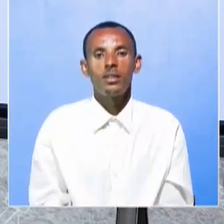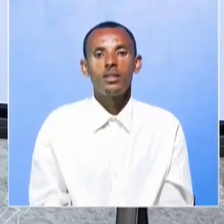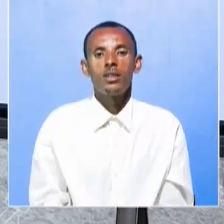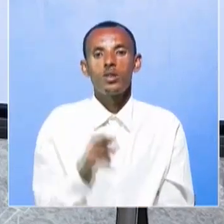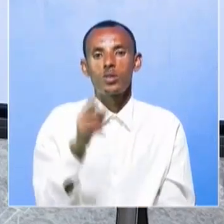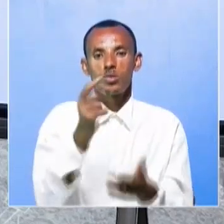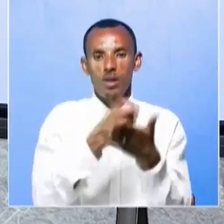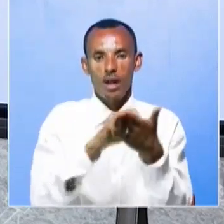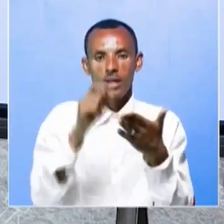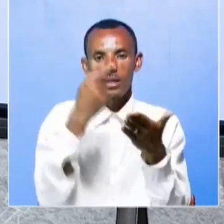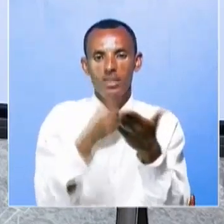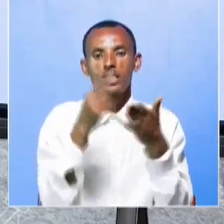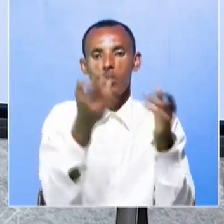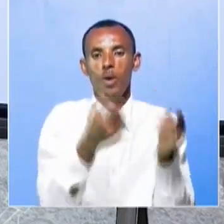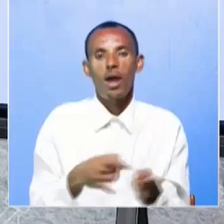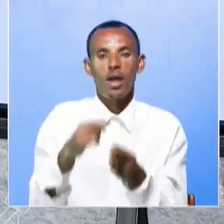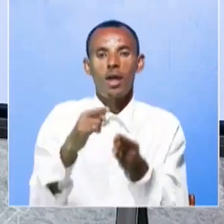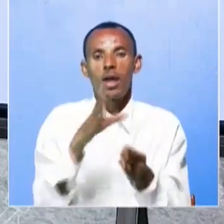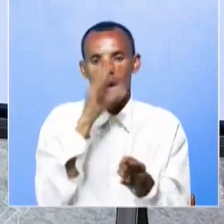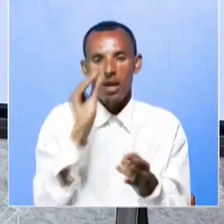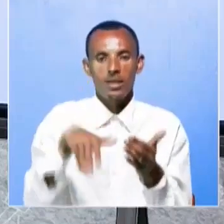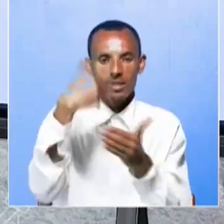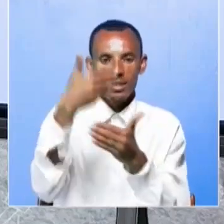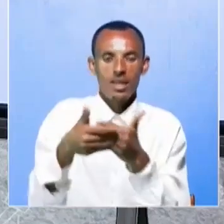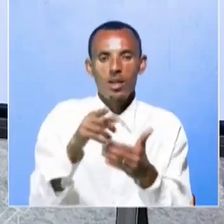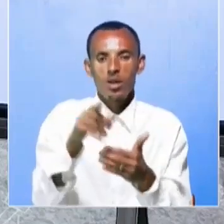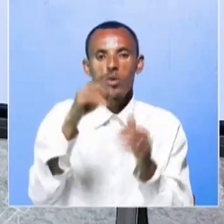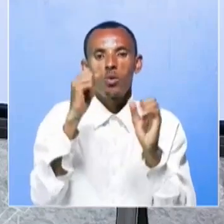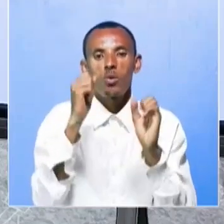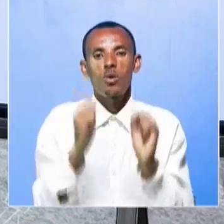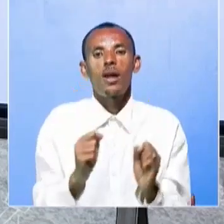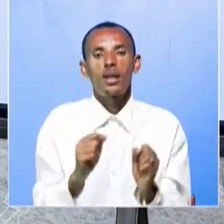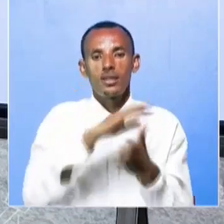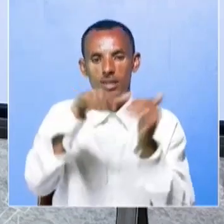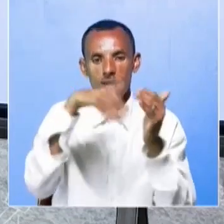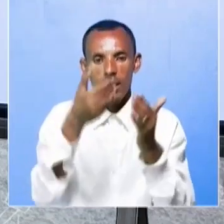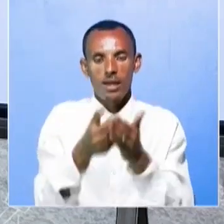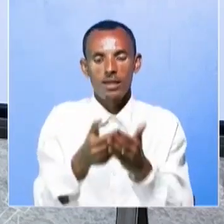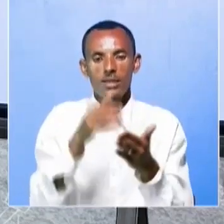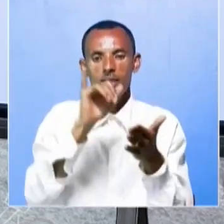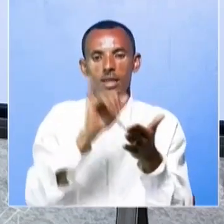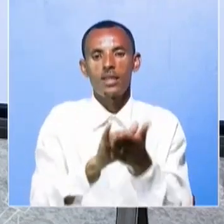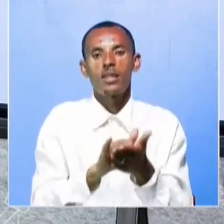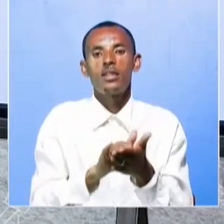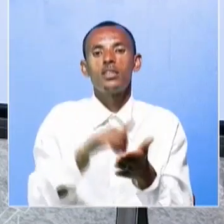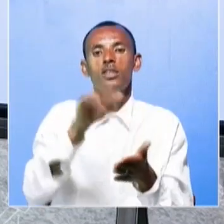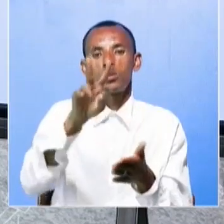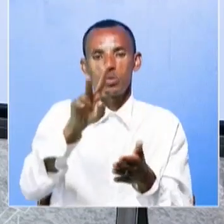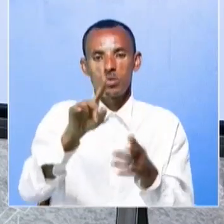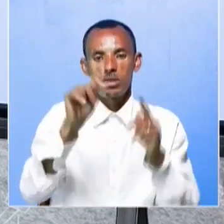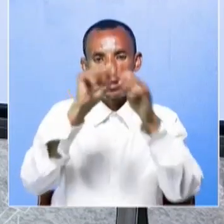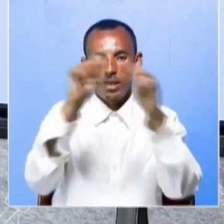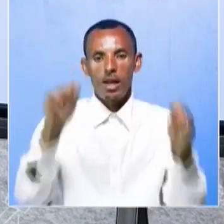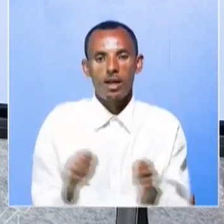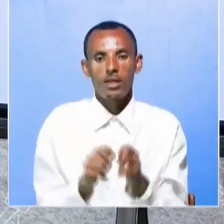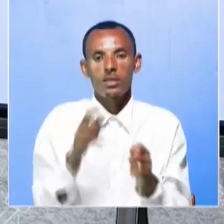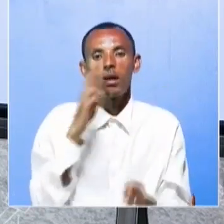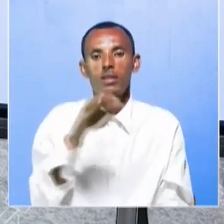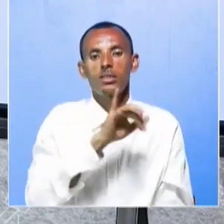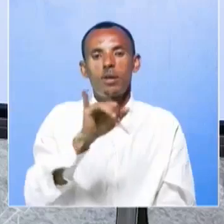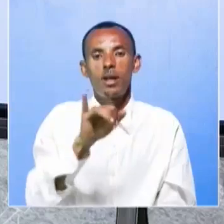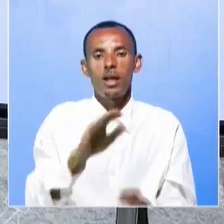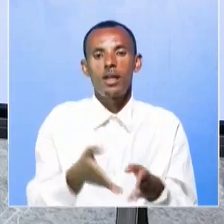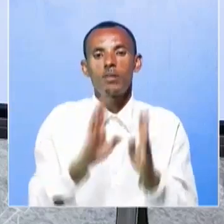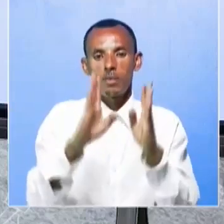need to write this way, then you can generalize that the two triangles are similar. Let me give